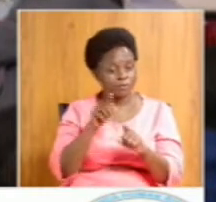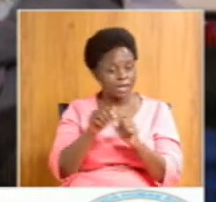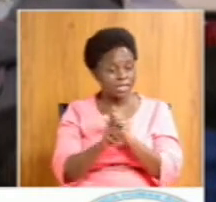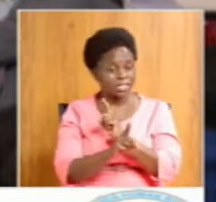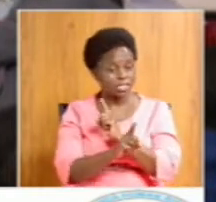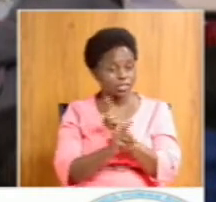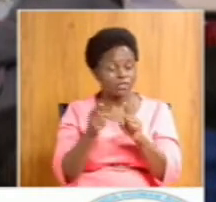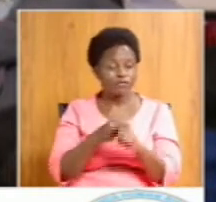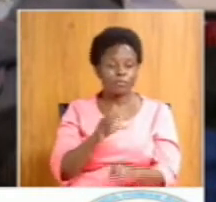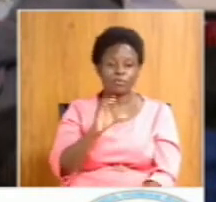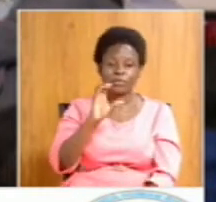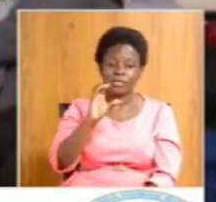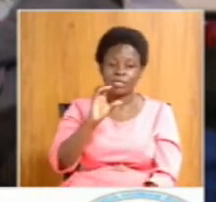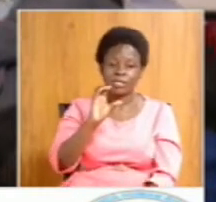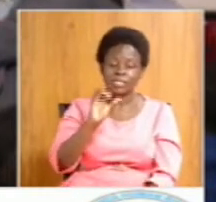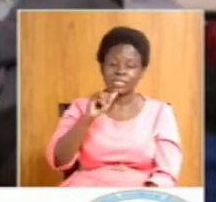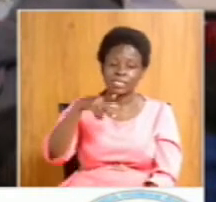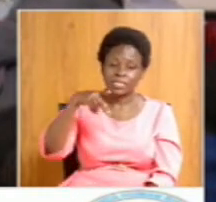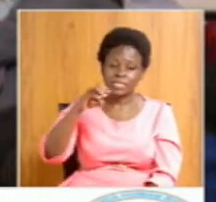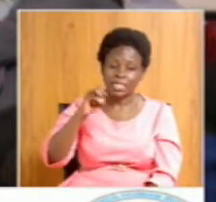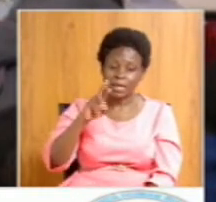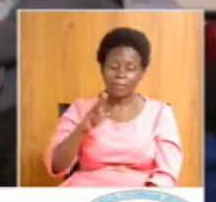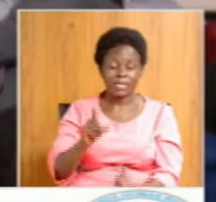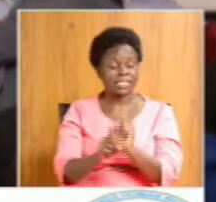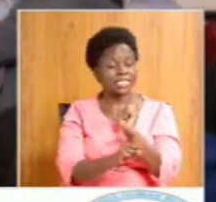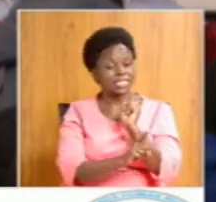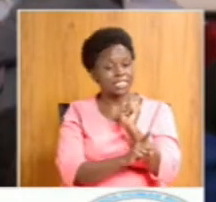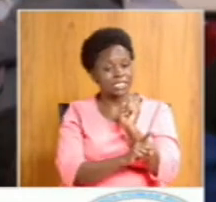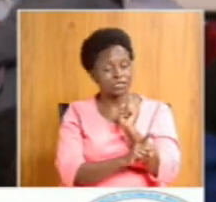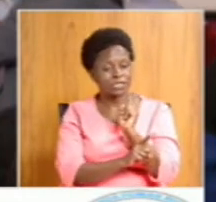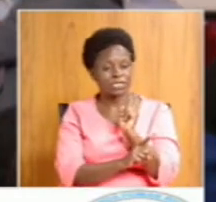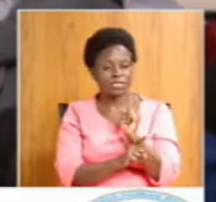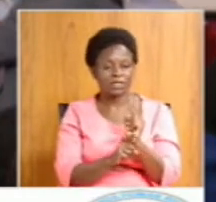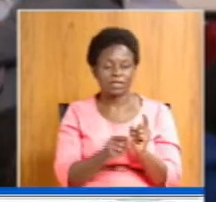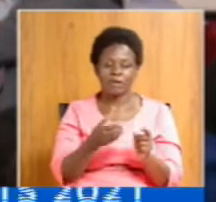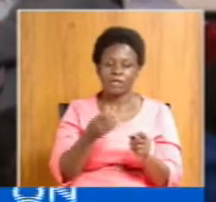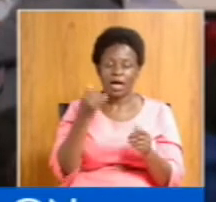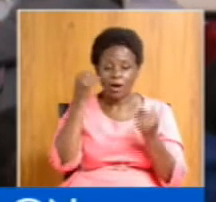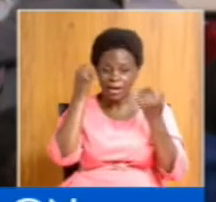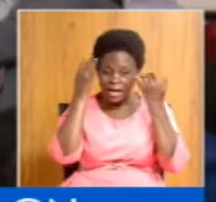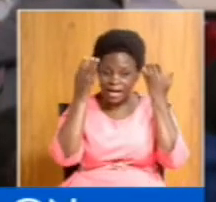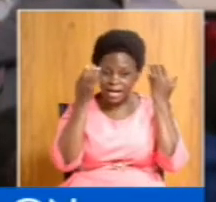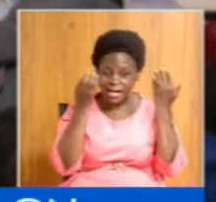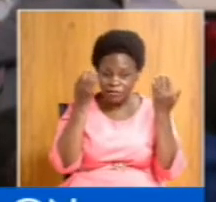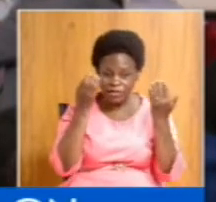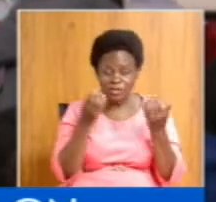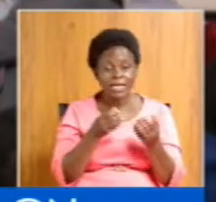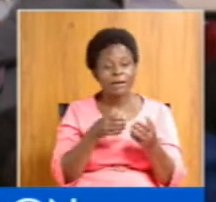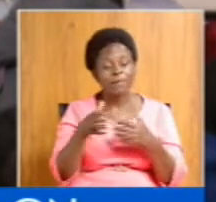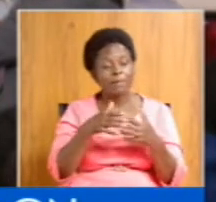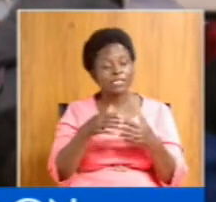pivoted from Cyber Law Initiative and we are currently dealing with cyber security handling our innovations through automation and machine learning.